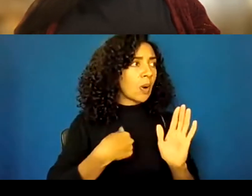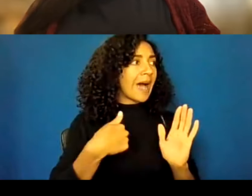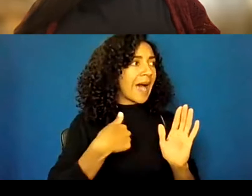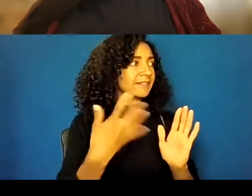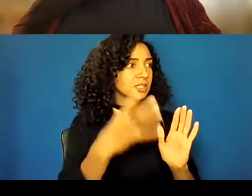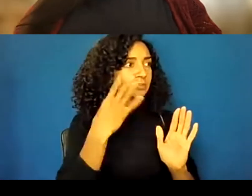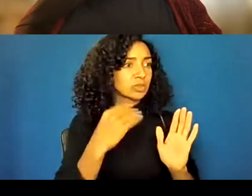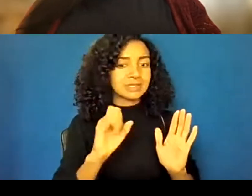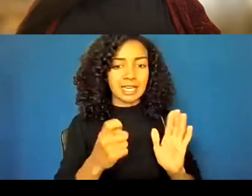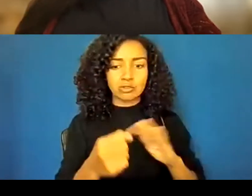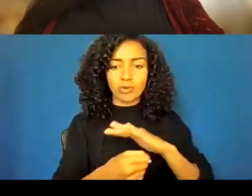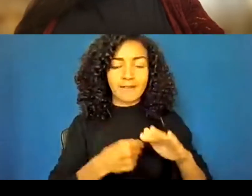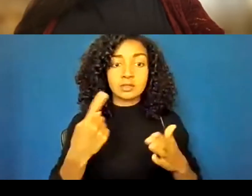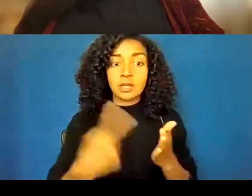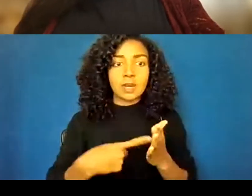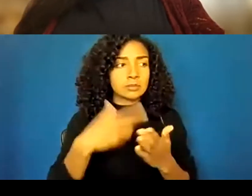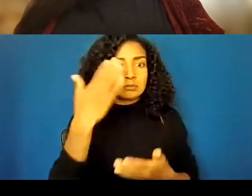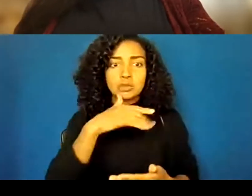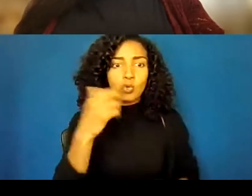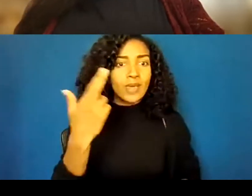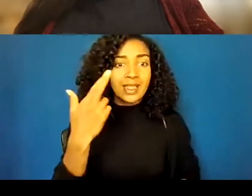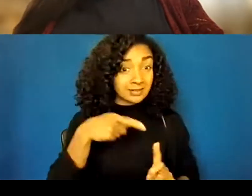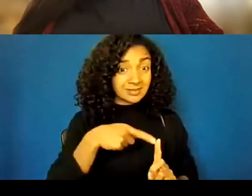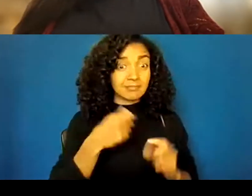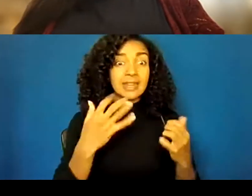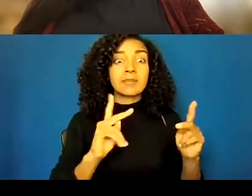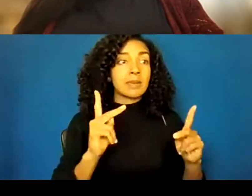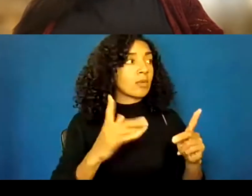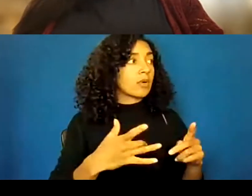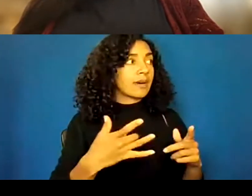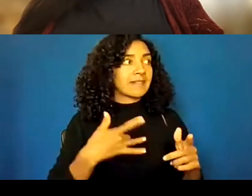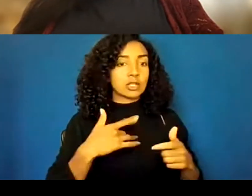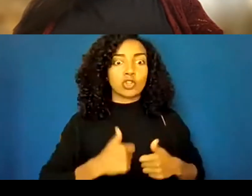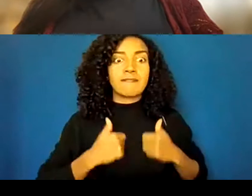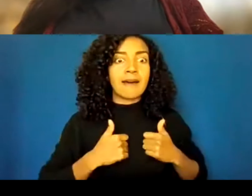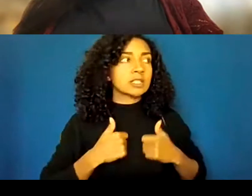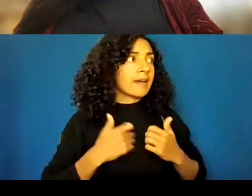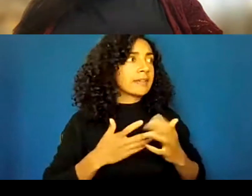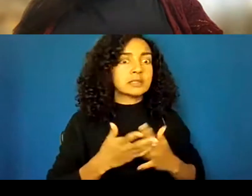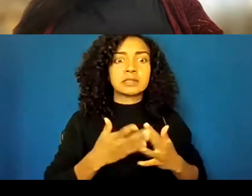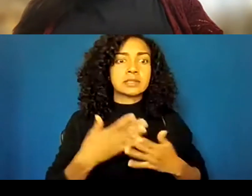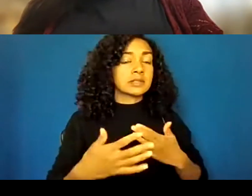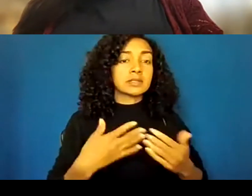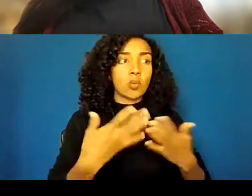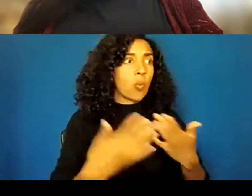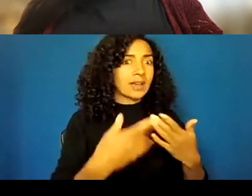I mean, a lot of people are in survival mode through whatever types of trauma or experiences their lives have and where